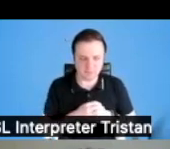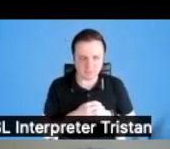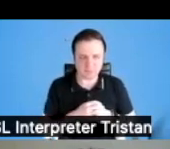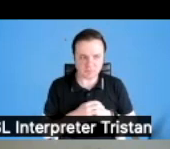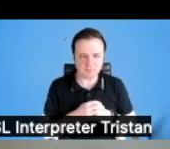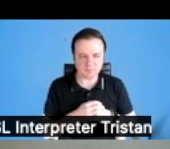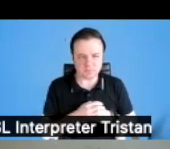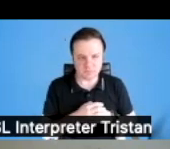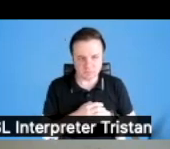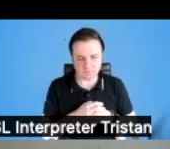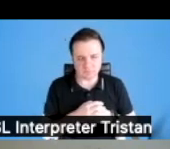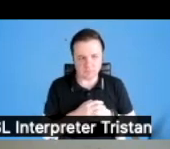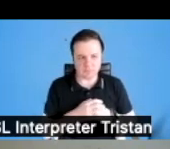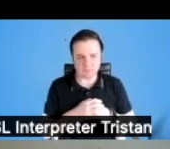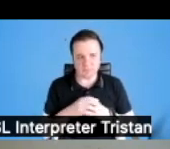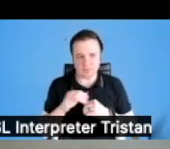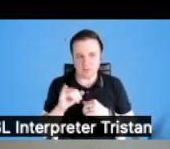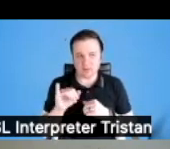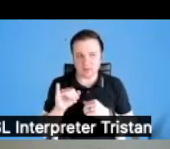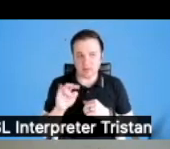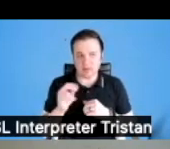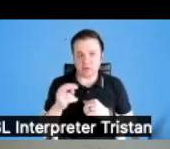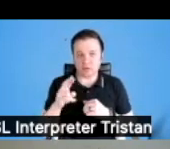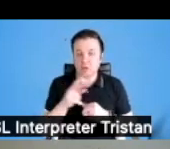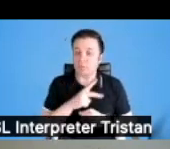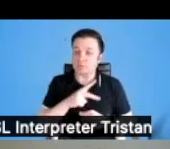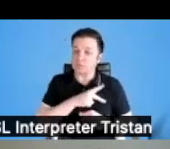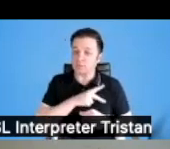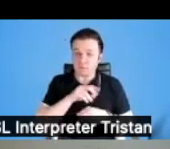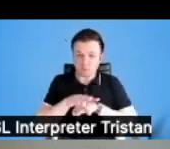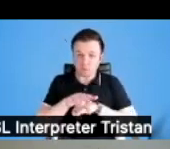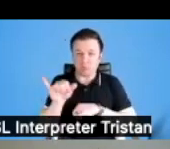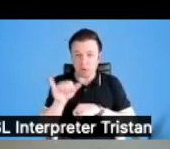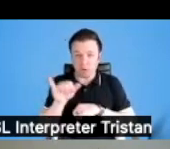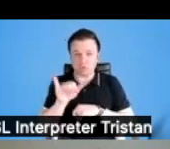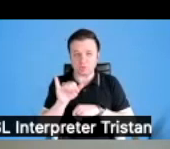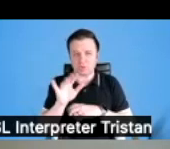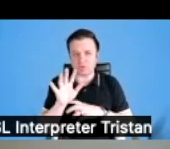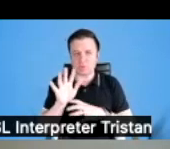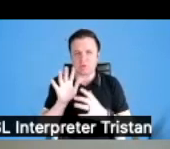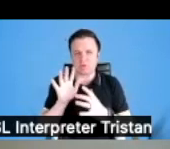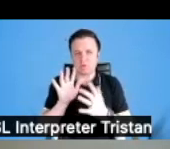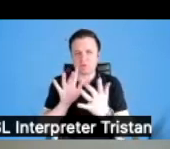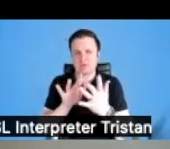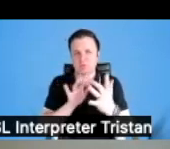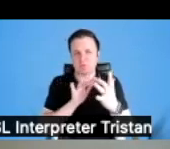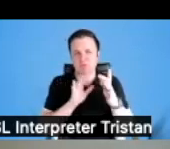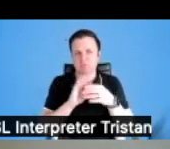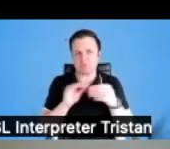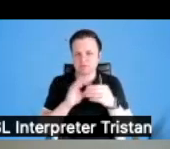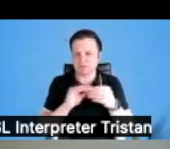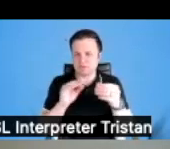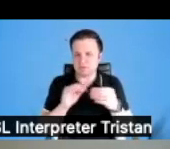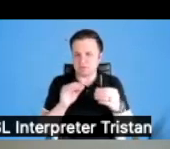So in addition to interpersonal influences, there were explicit network messages that